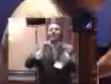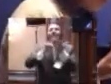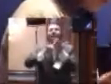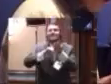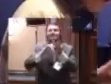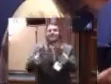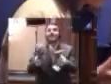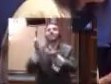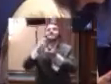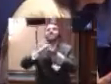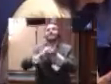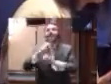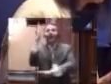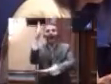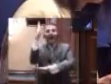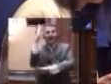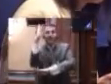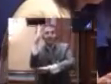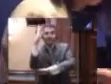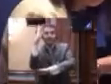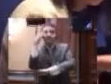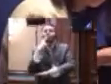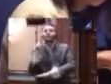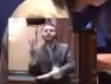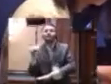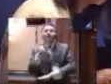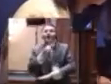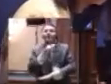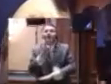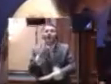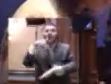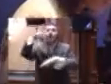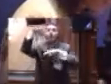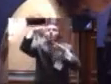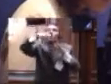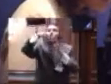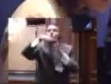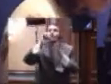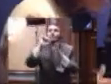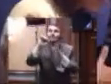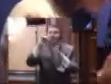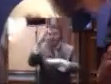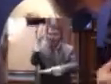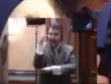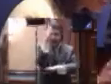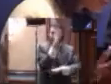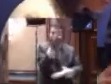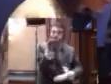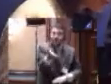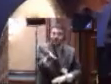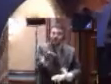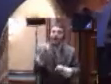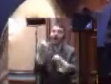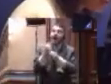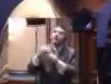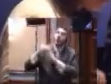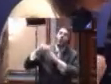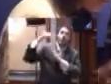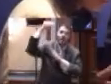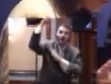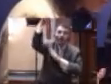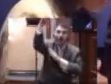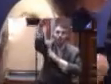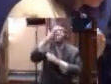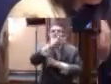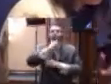process of transition, put a process of transition in place and mark its progression away